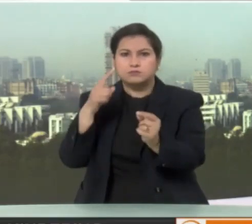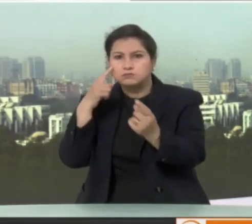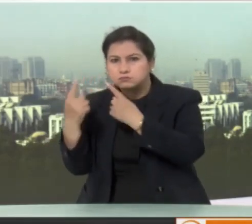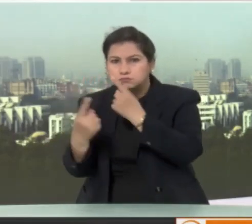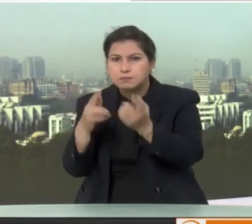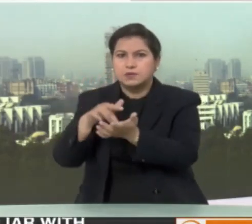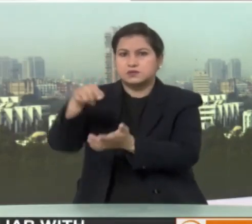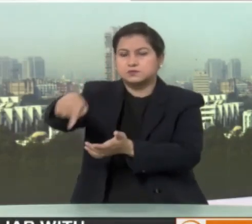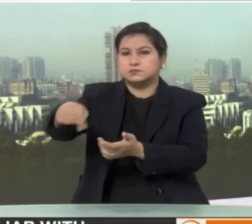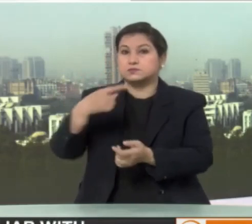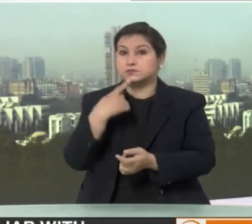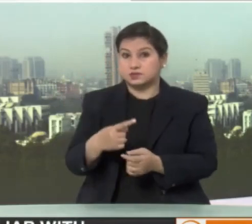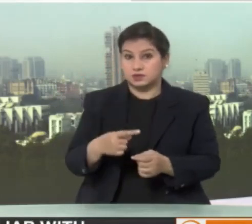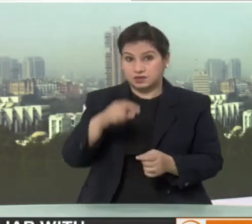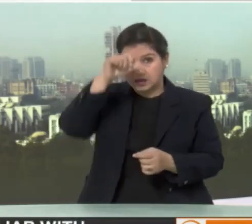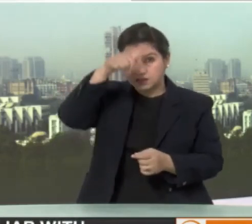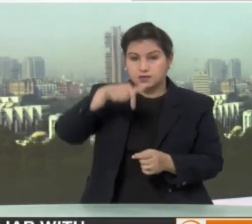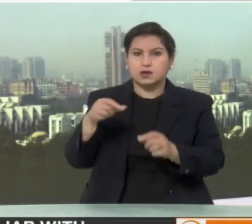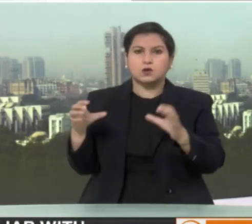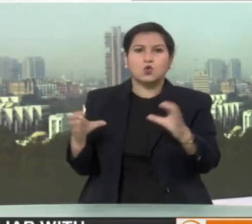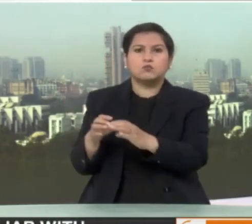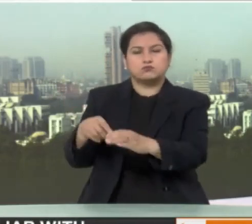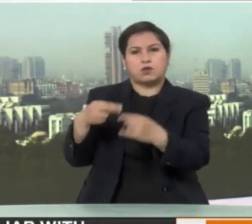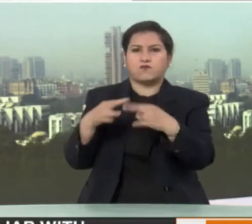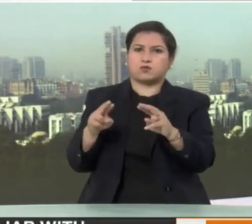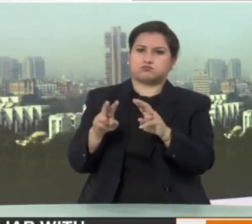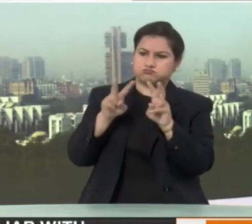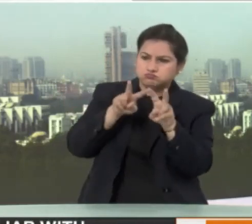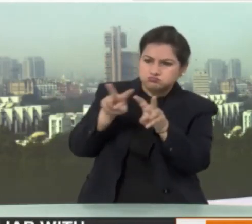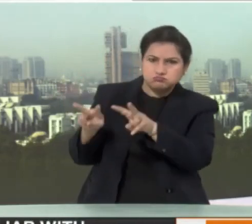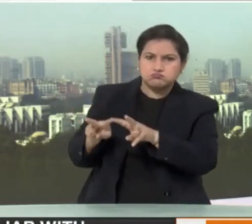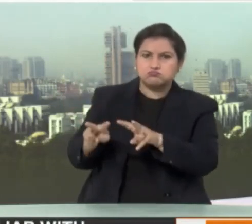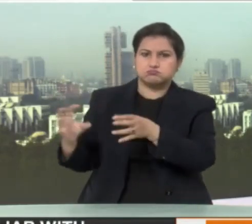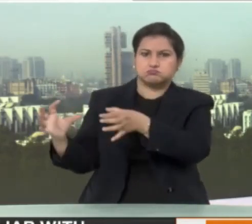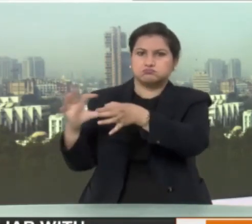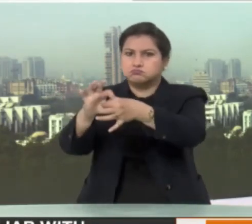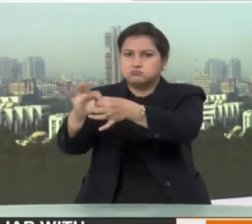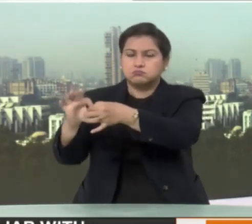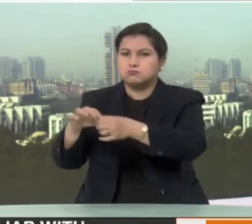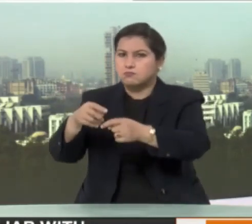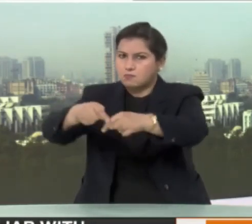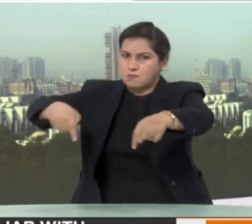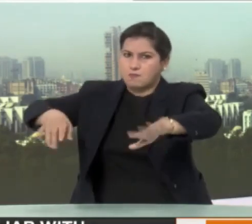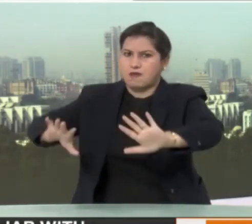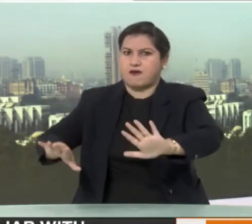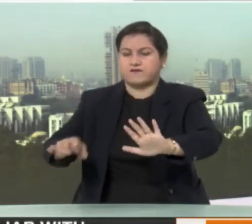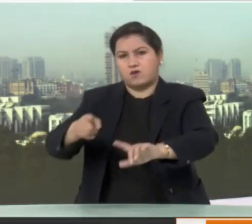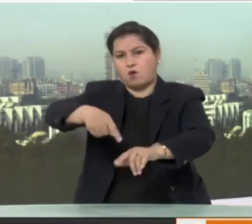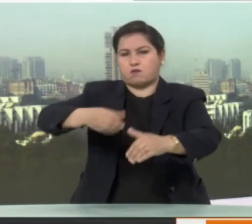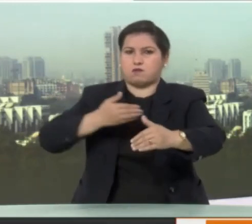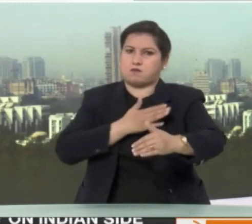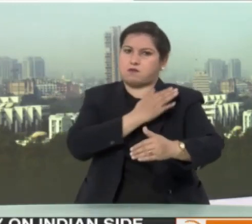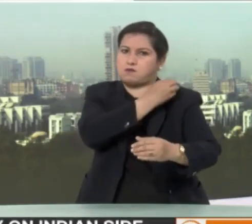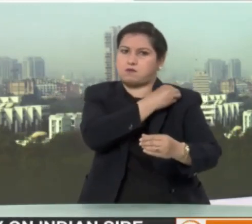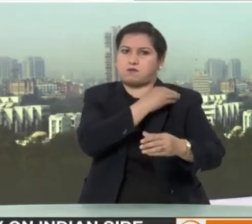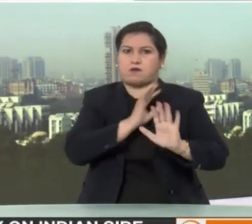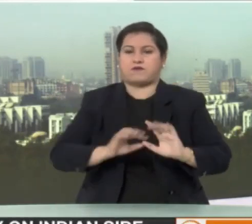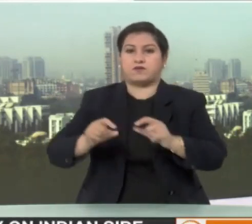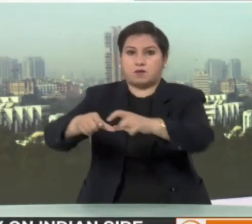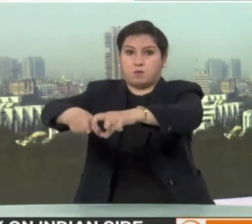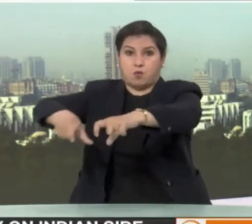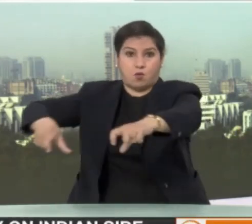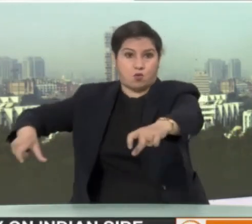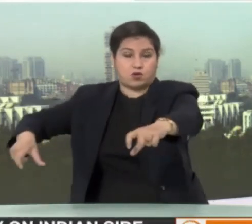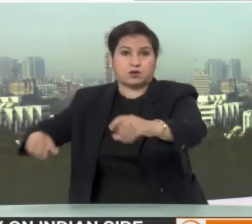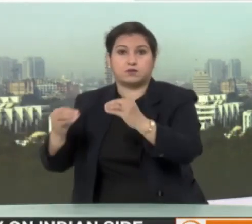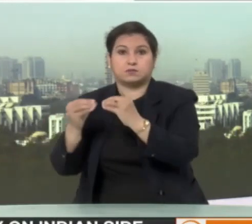the area. He also said that Indian troops are fully familiar with the alignment of the line of actual control in the India-China border